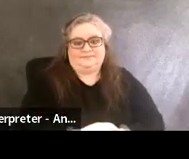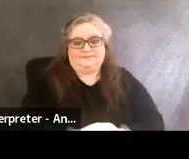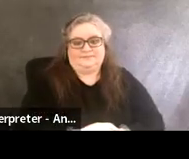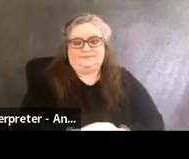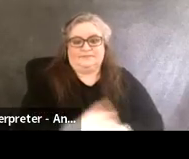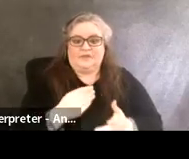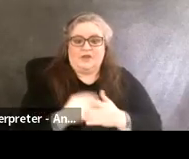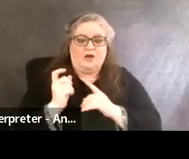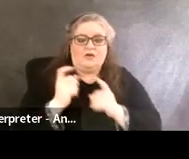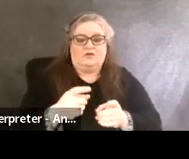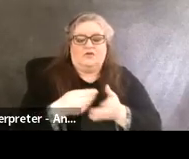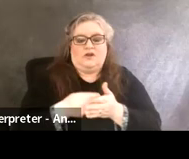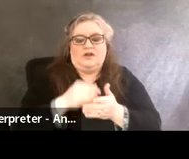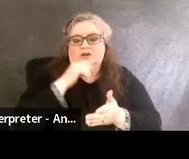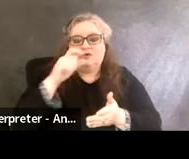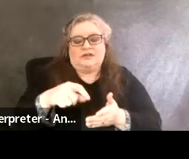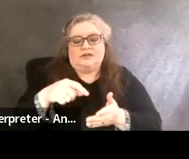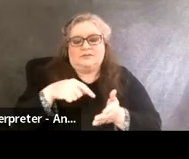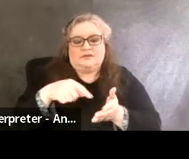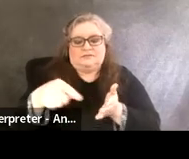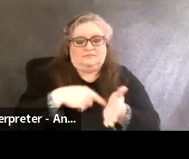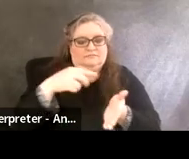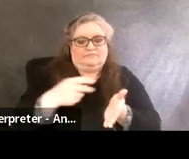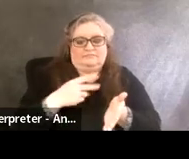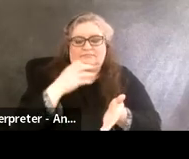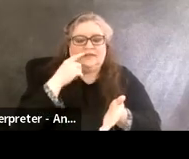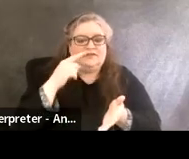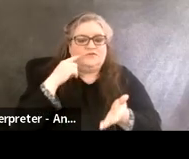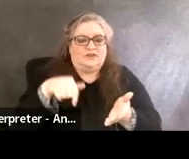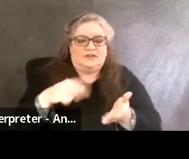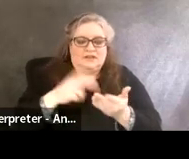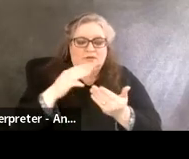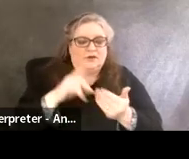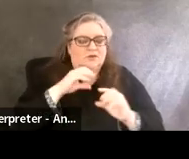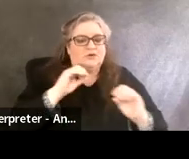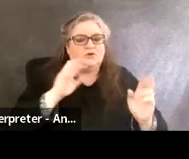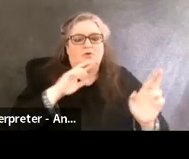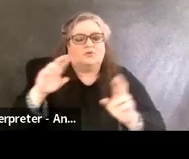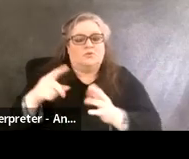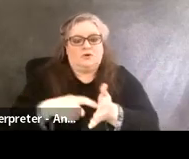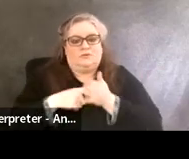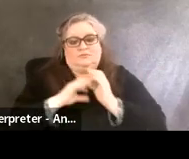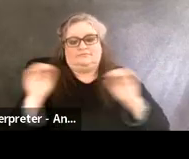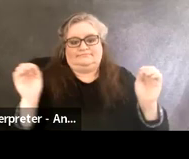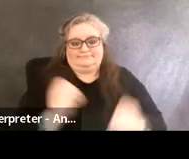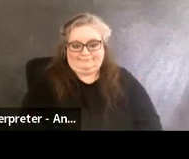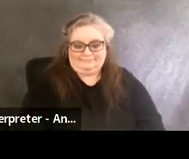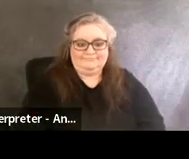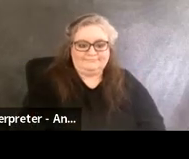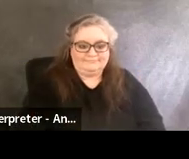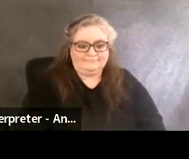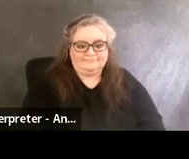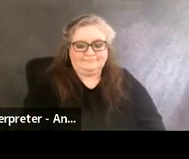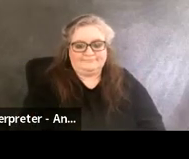grant funds, so they do not need to be repaid. And for this program, there are no reporting requirements.